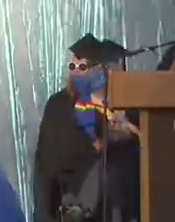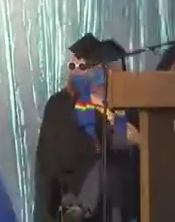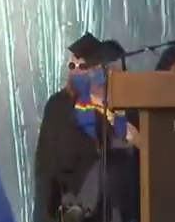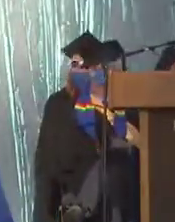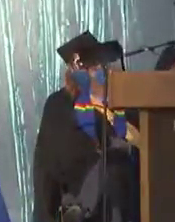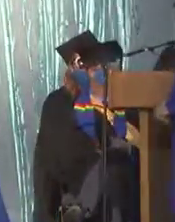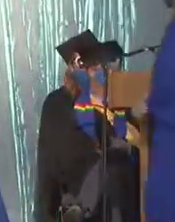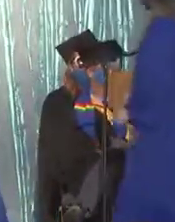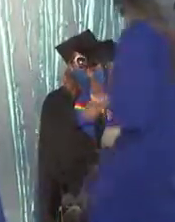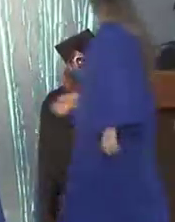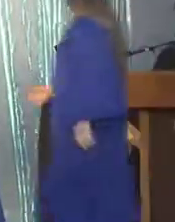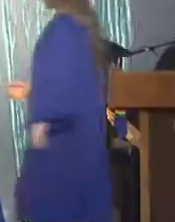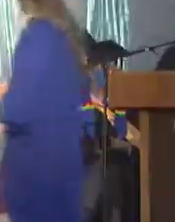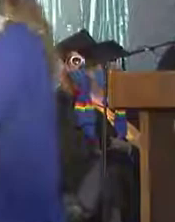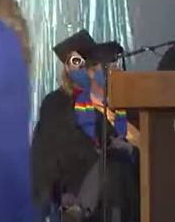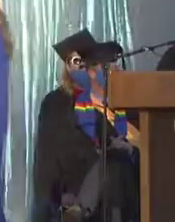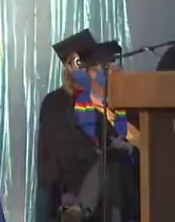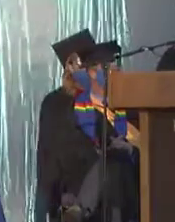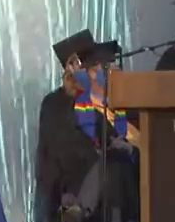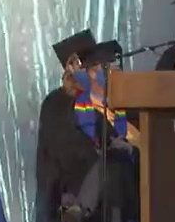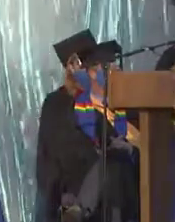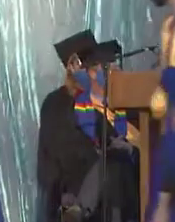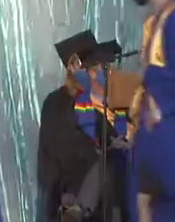Callie Martin.